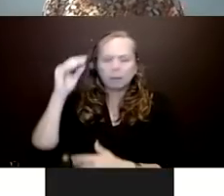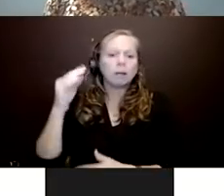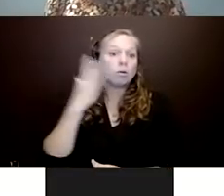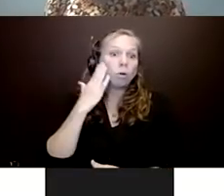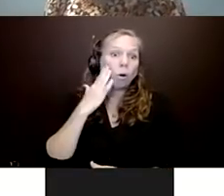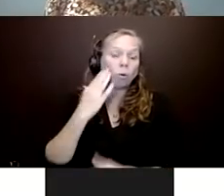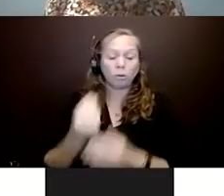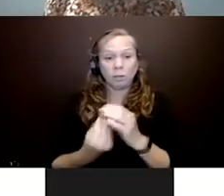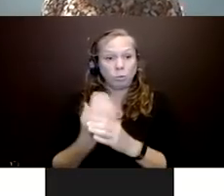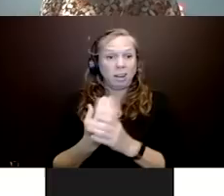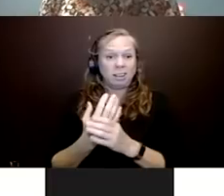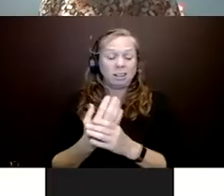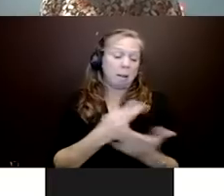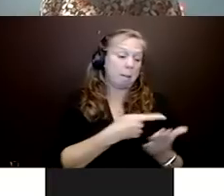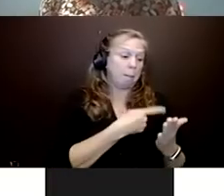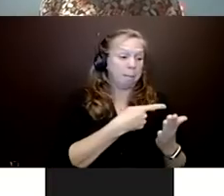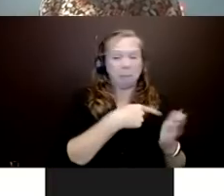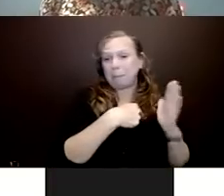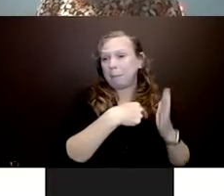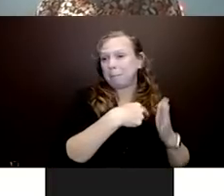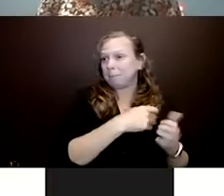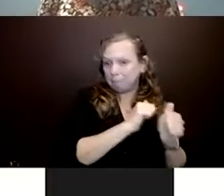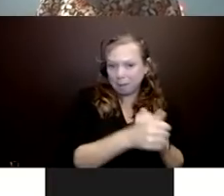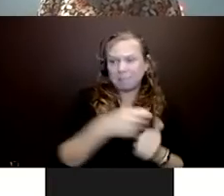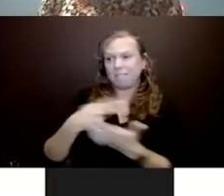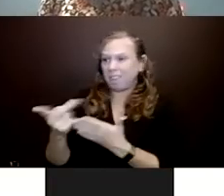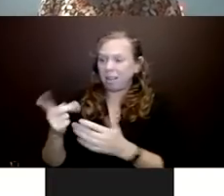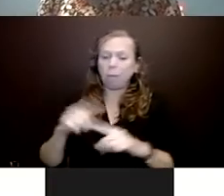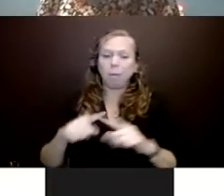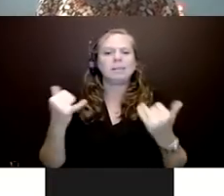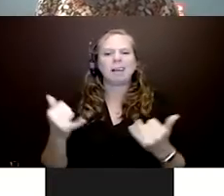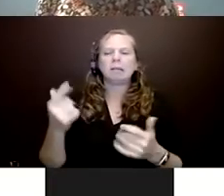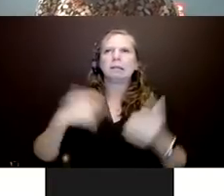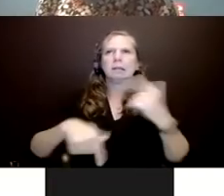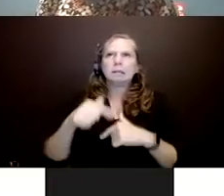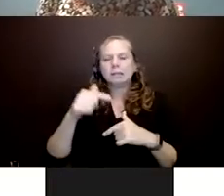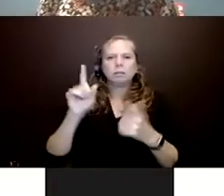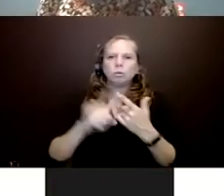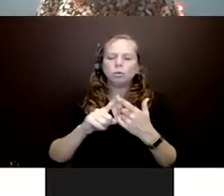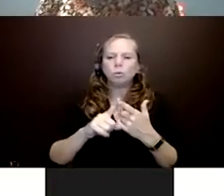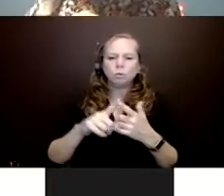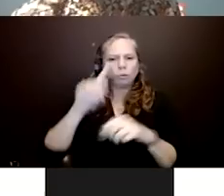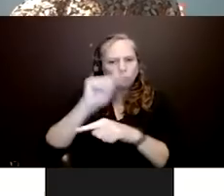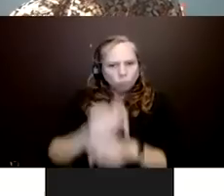to pass-fail, and I've been able to answer that we will be going back to traditional grading, but there's also concern about integrity.